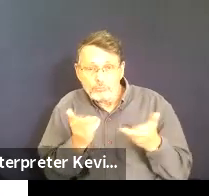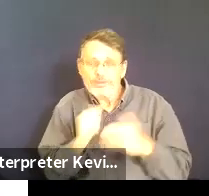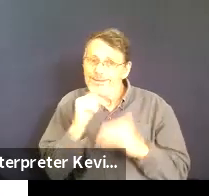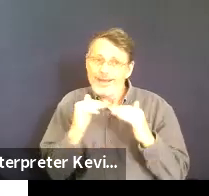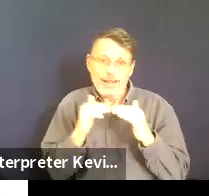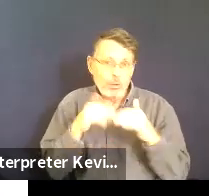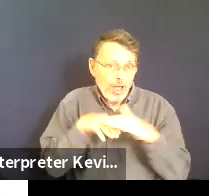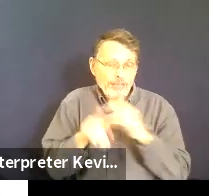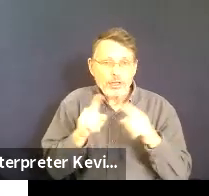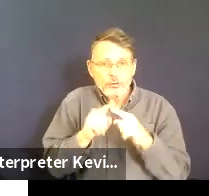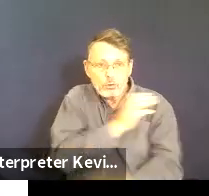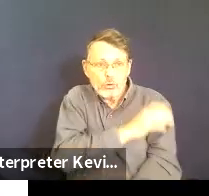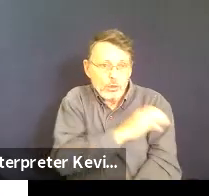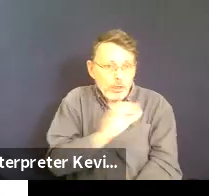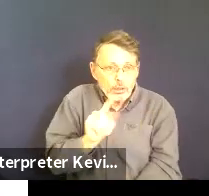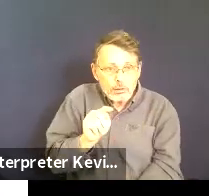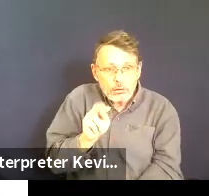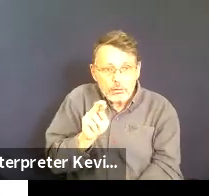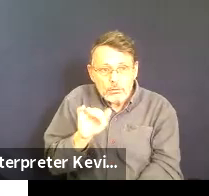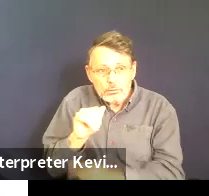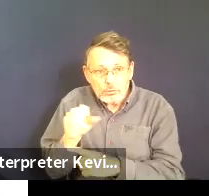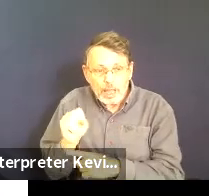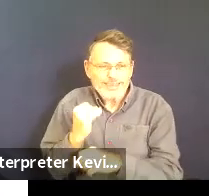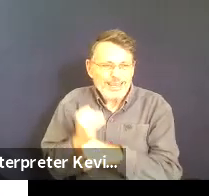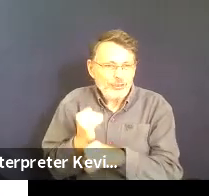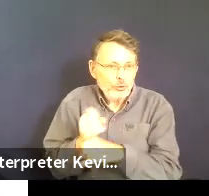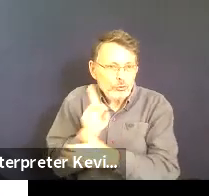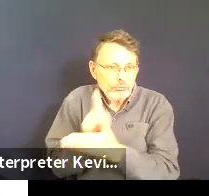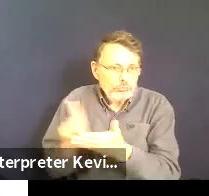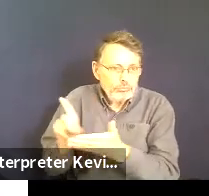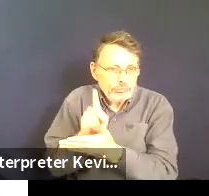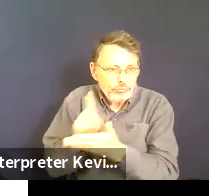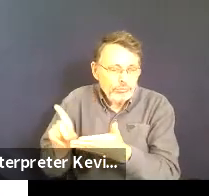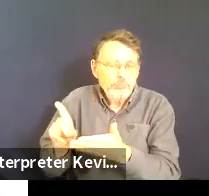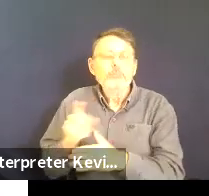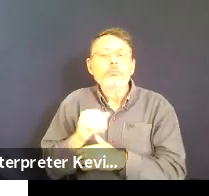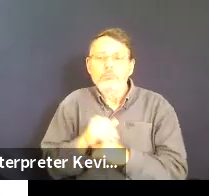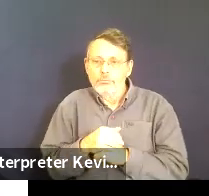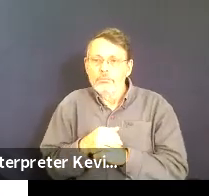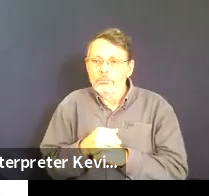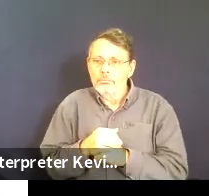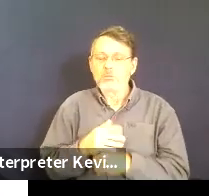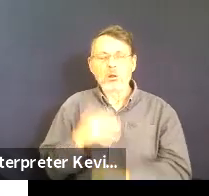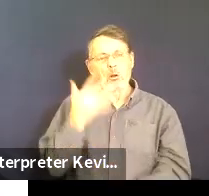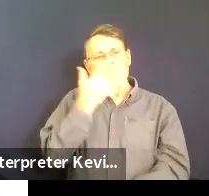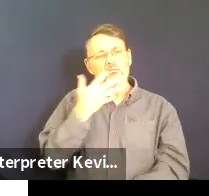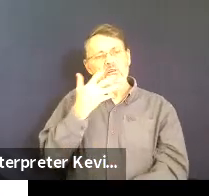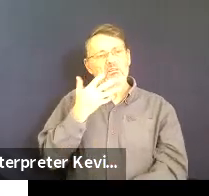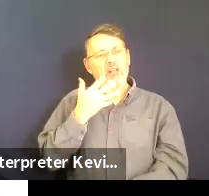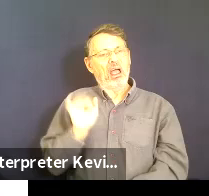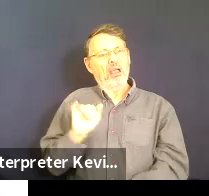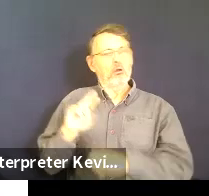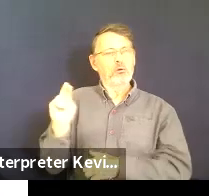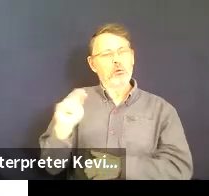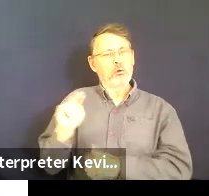to clinical trials, institutionalized forms of discrimination, facially neutral policies that result in